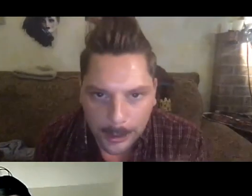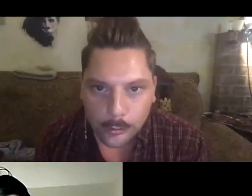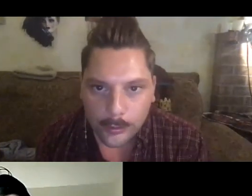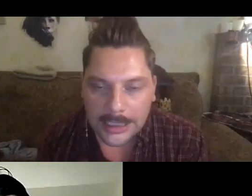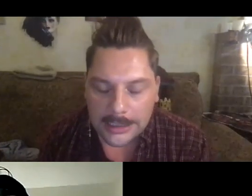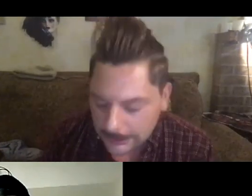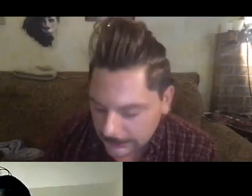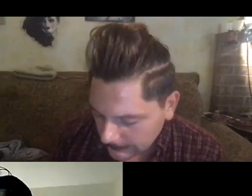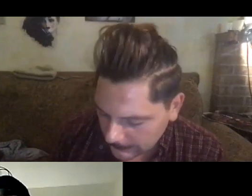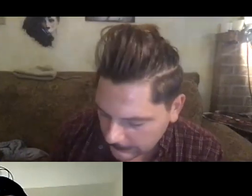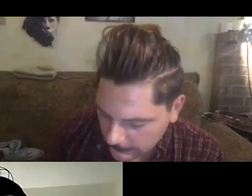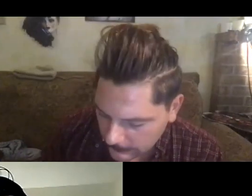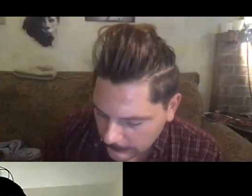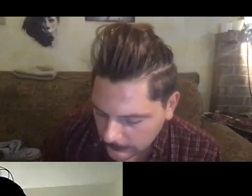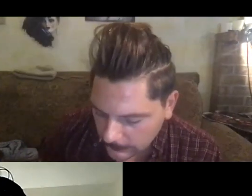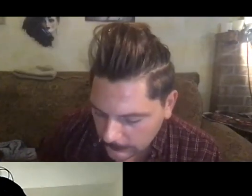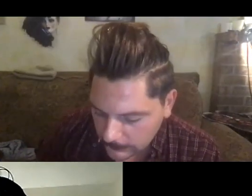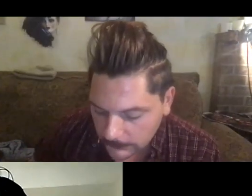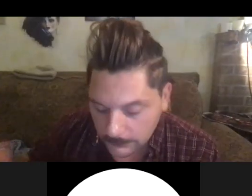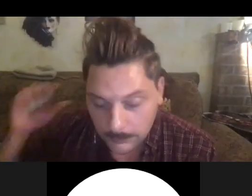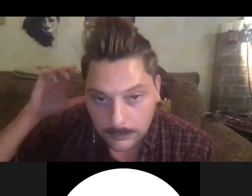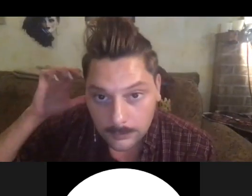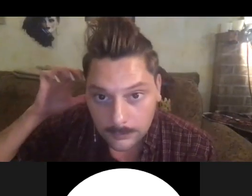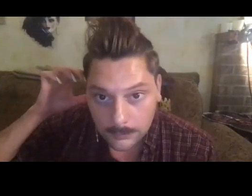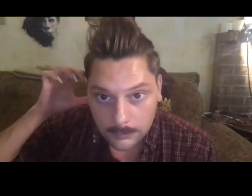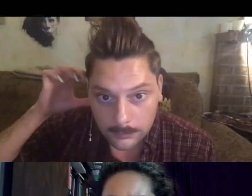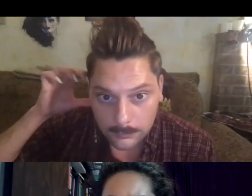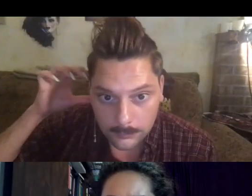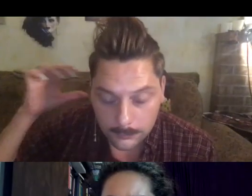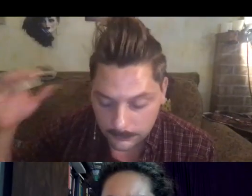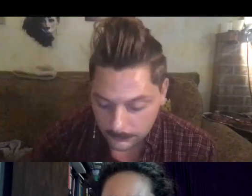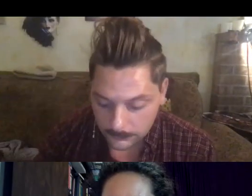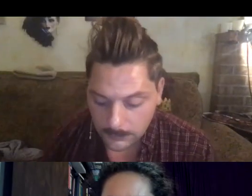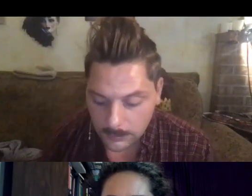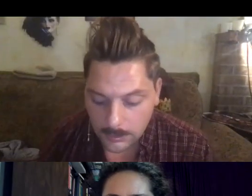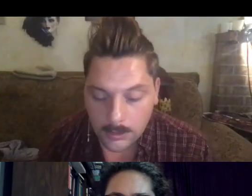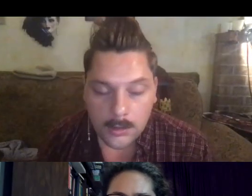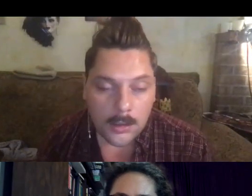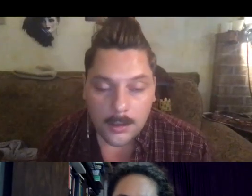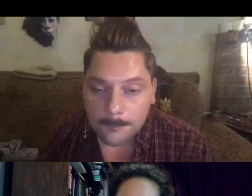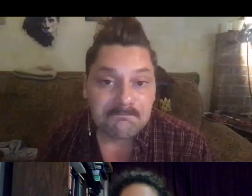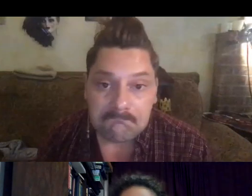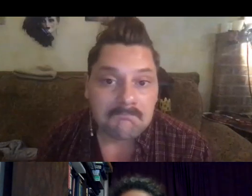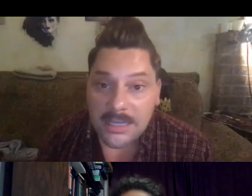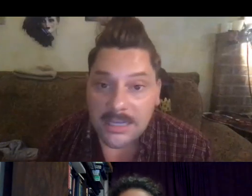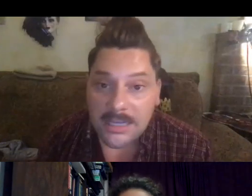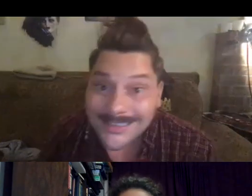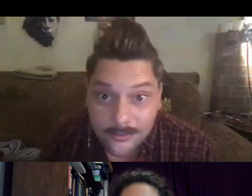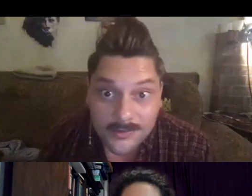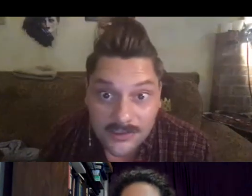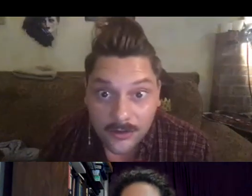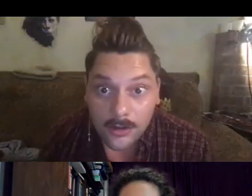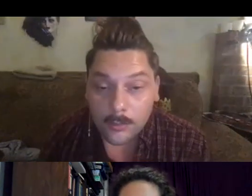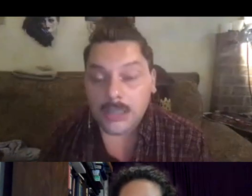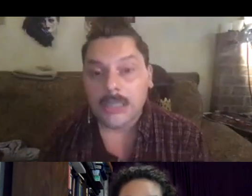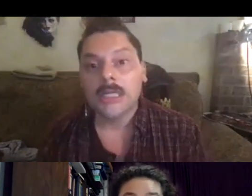up a creek. What creek? There's a plan. Do you think we can use it? I mean, what would it change, really? It would be an